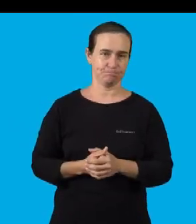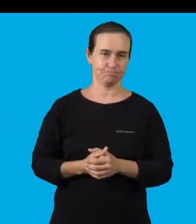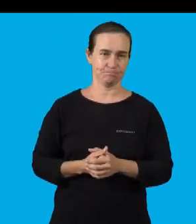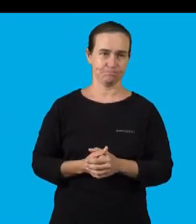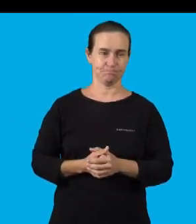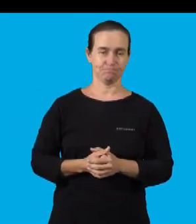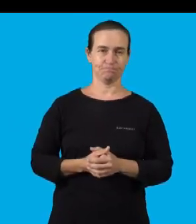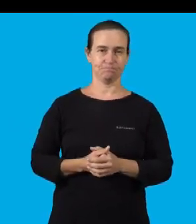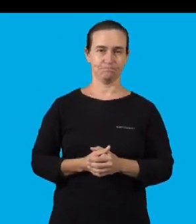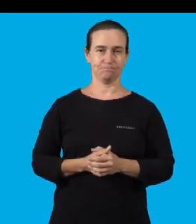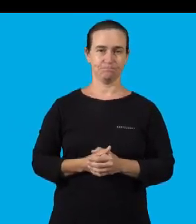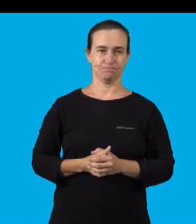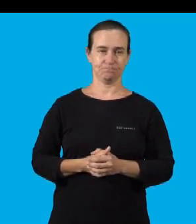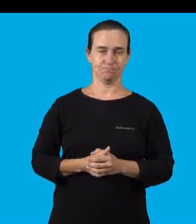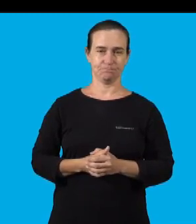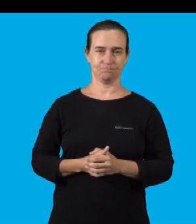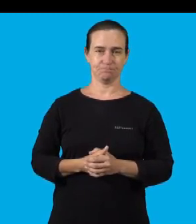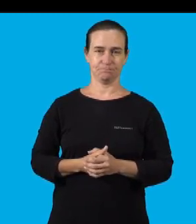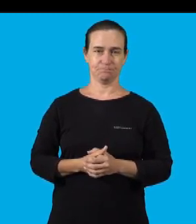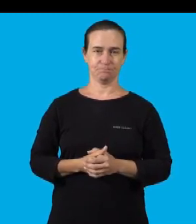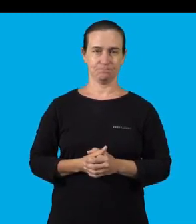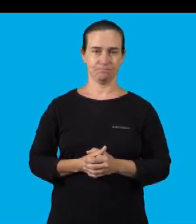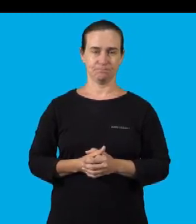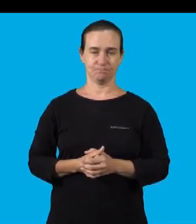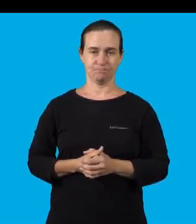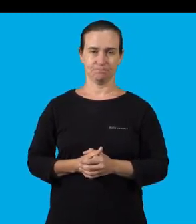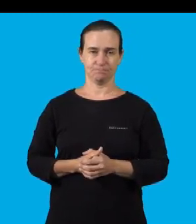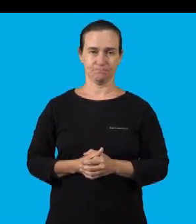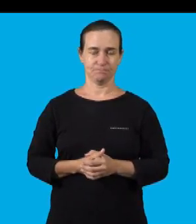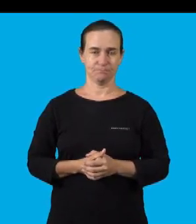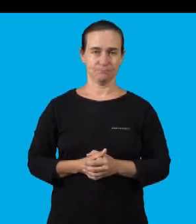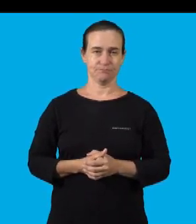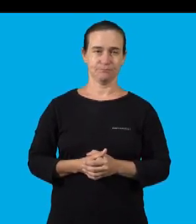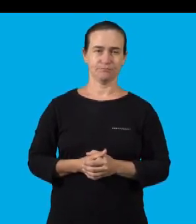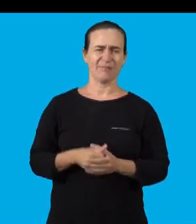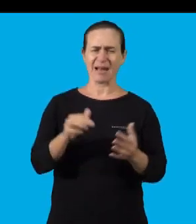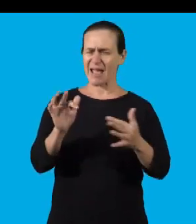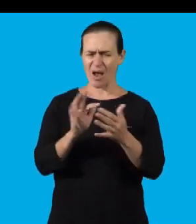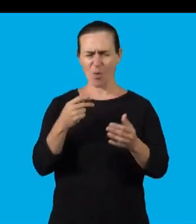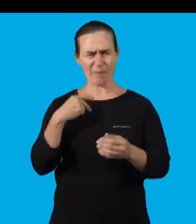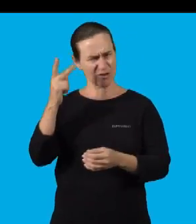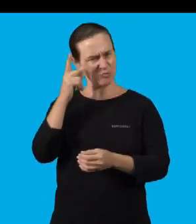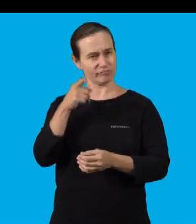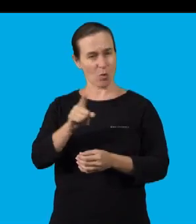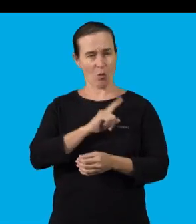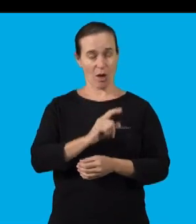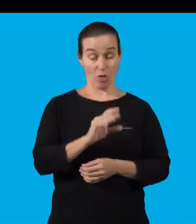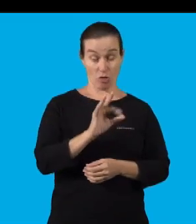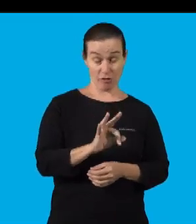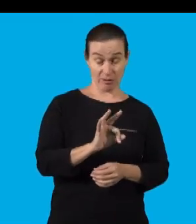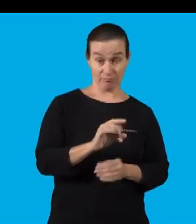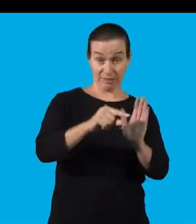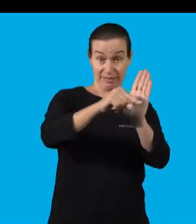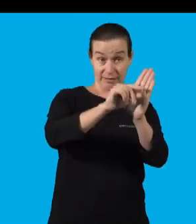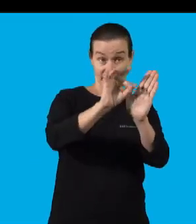our exponent 3 with that. Now remember, that comes from us saying 3 to the exponent